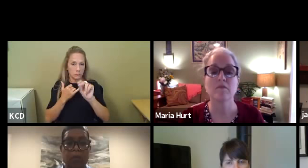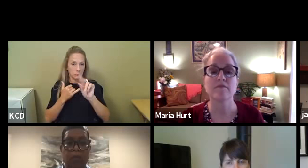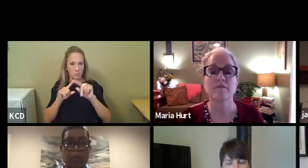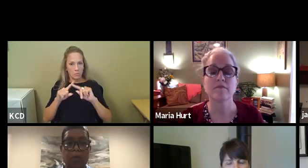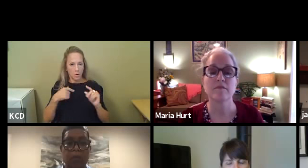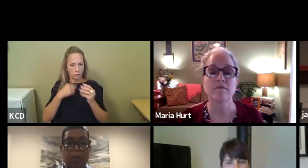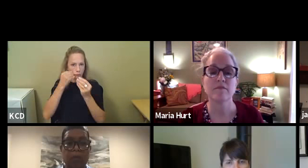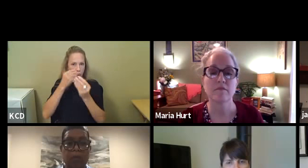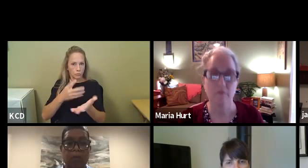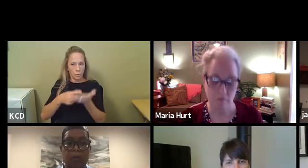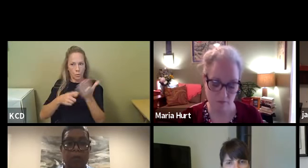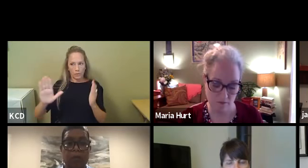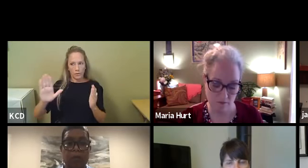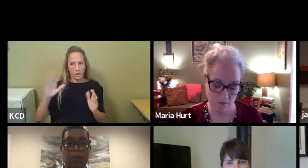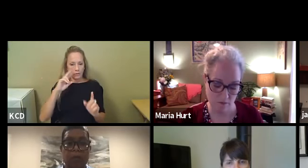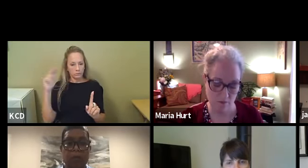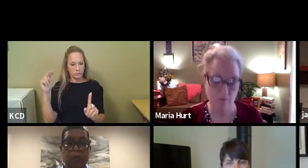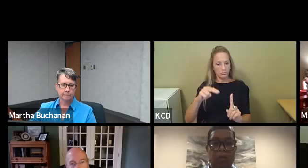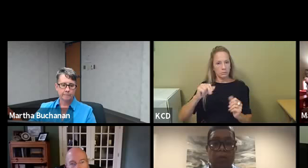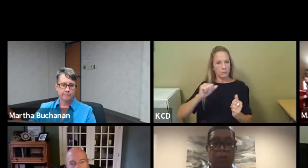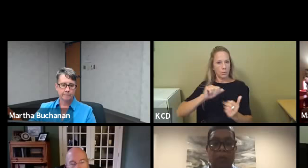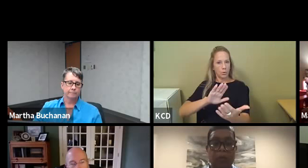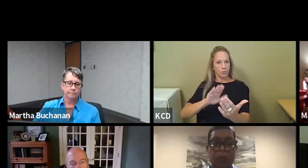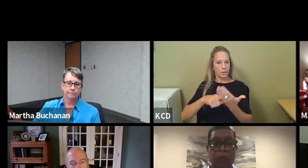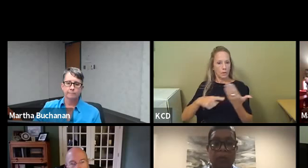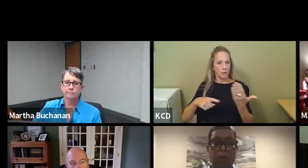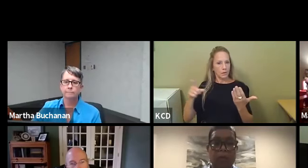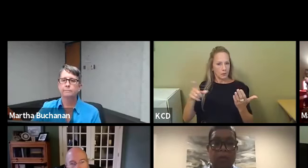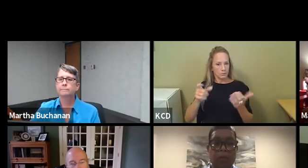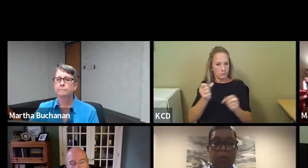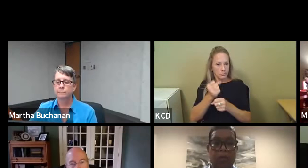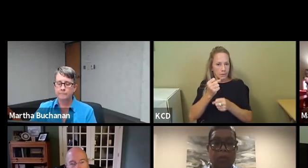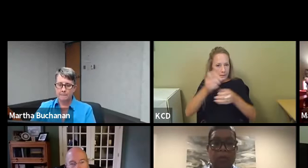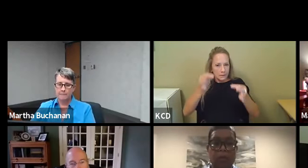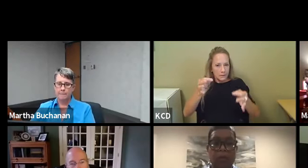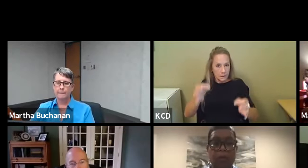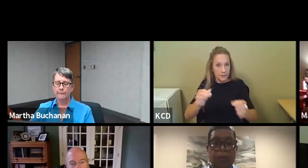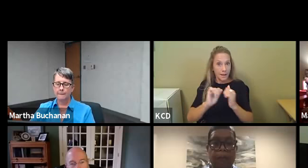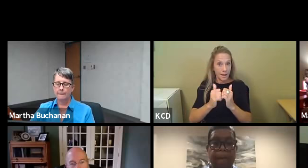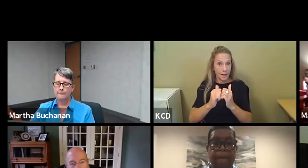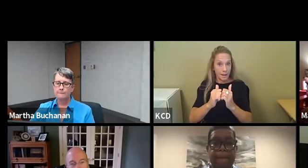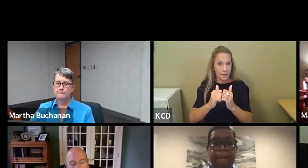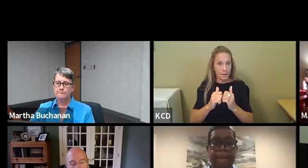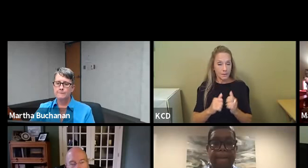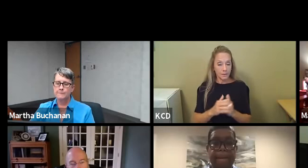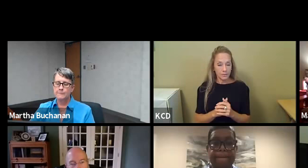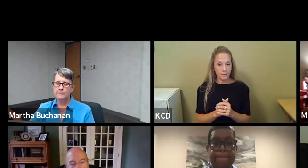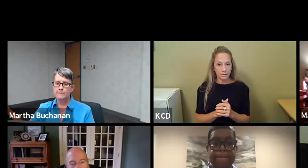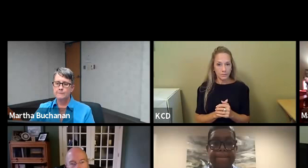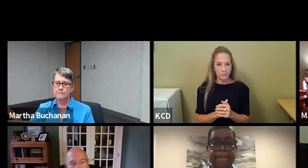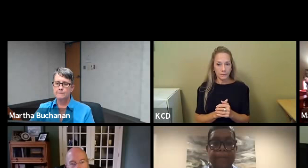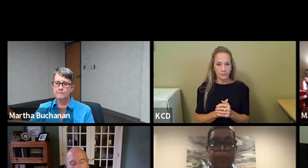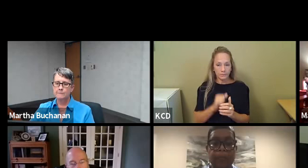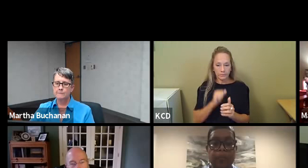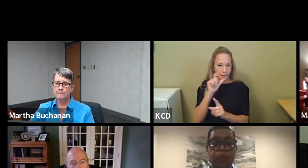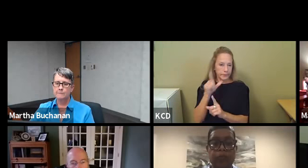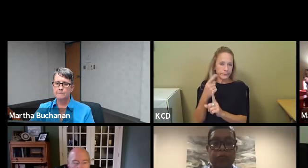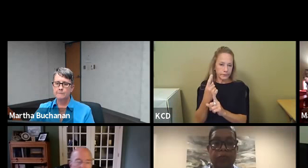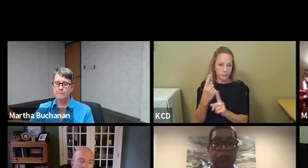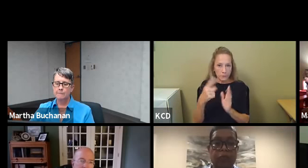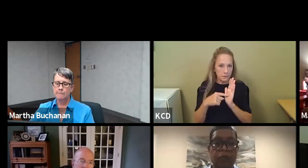they've approached it more as a state, and that's a different state than we are. But I'm just making the point that, and that's not the only